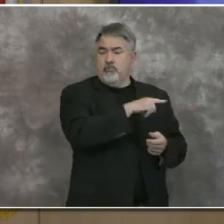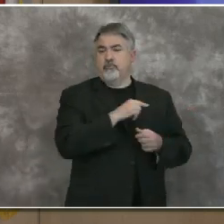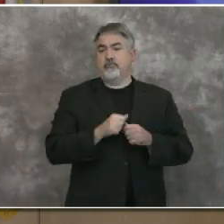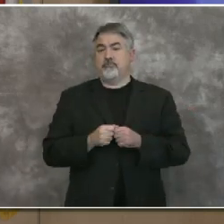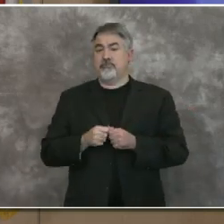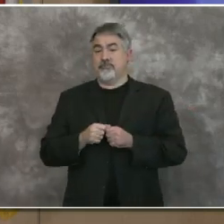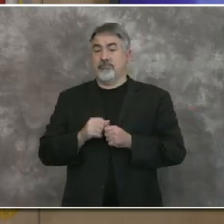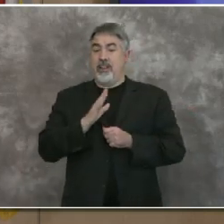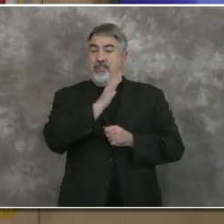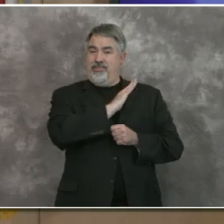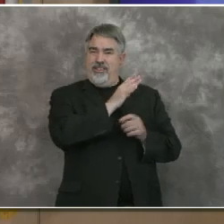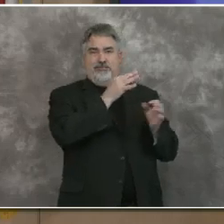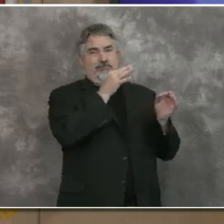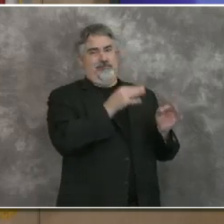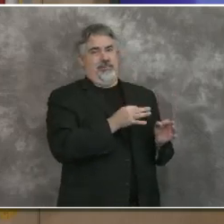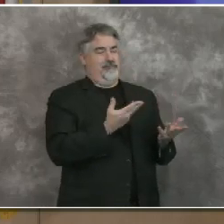make.